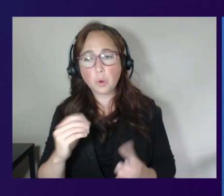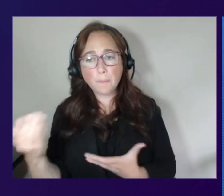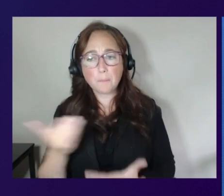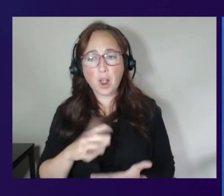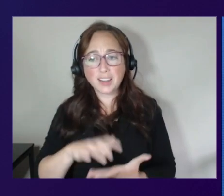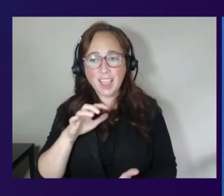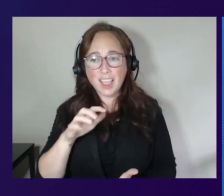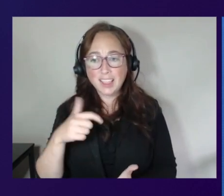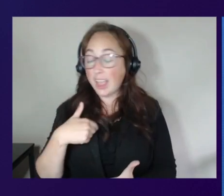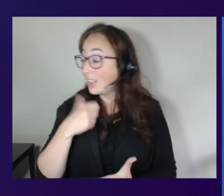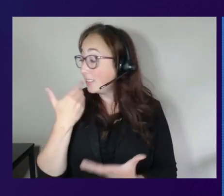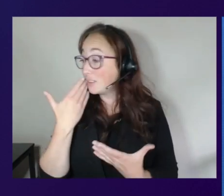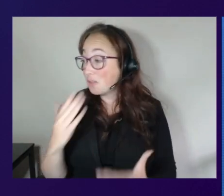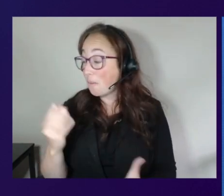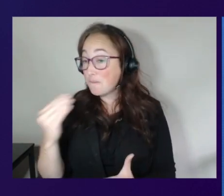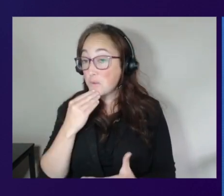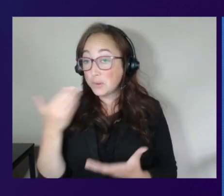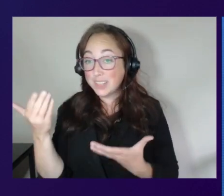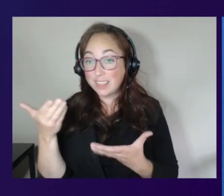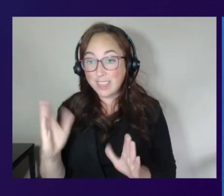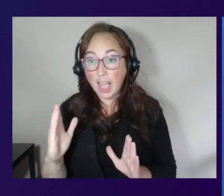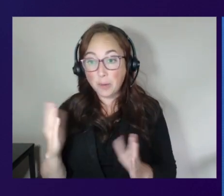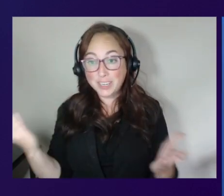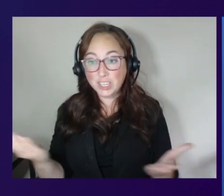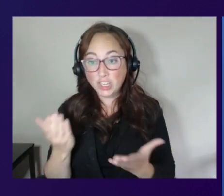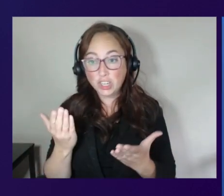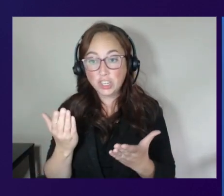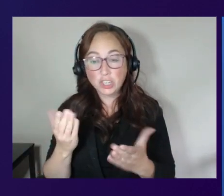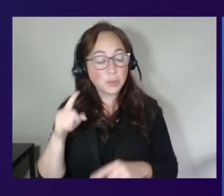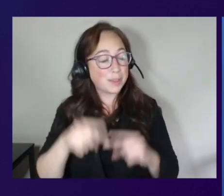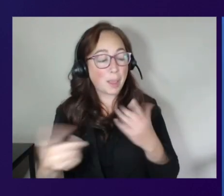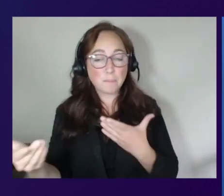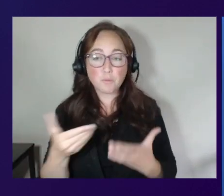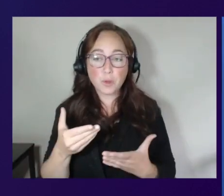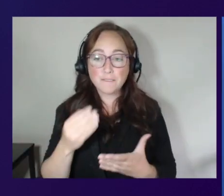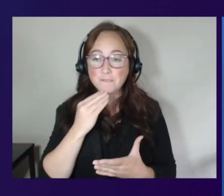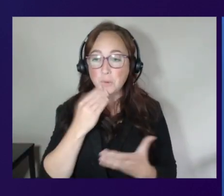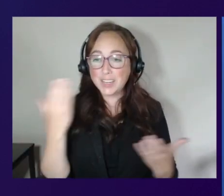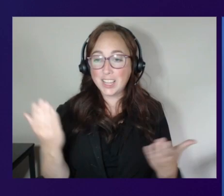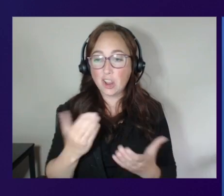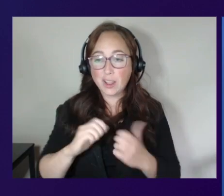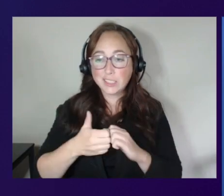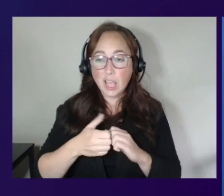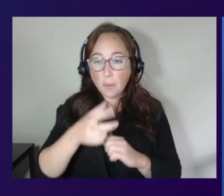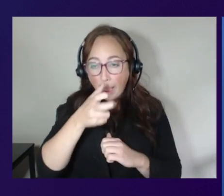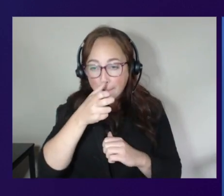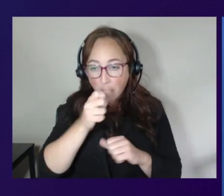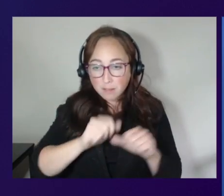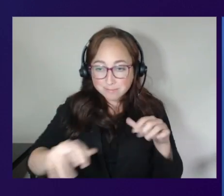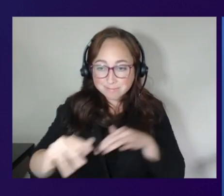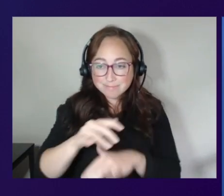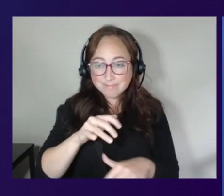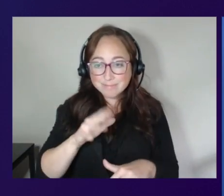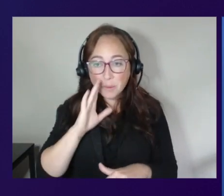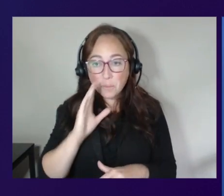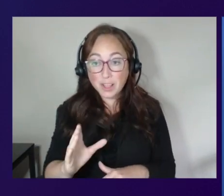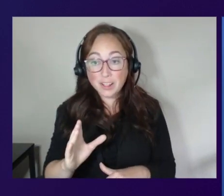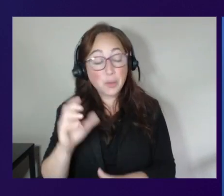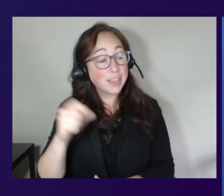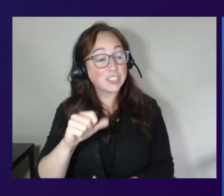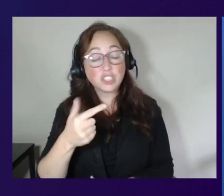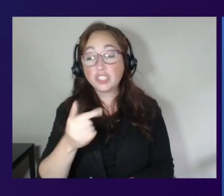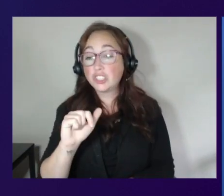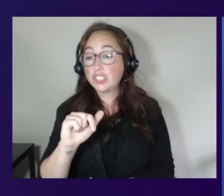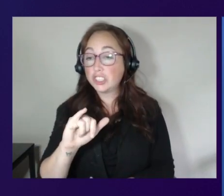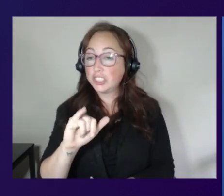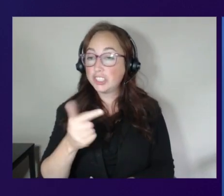was allowed in the studio. I'll bring it next time. No, you can't. You can't bring food in the studio. That's how we get ants. So, yes. Gigi, earlier